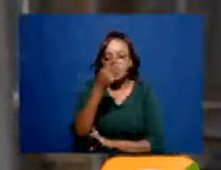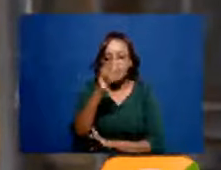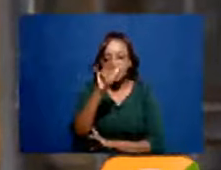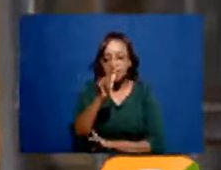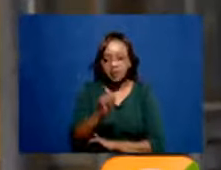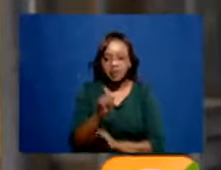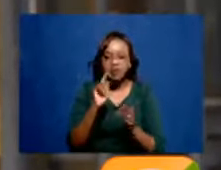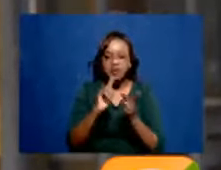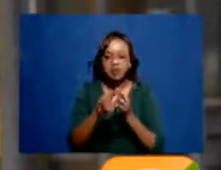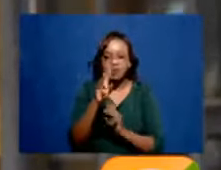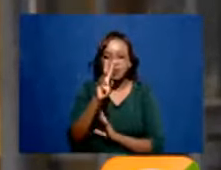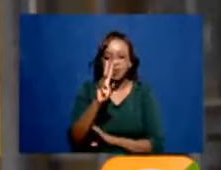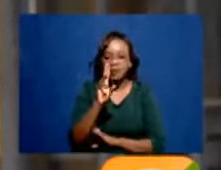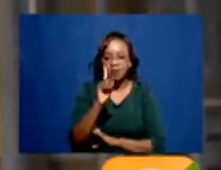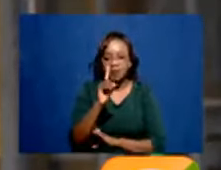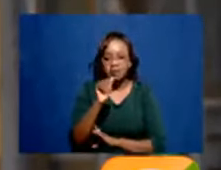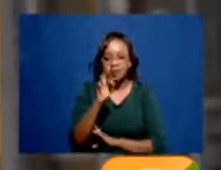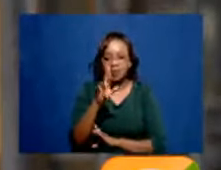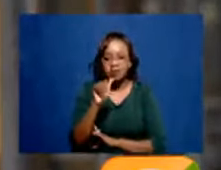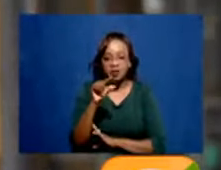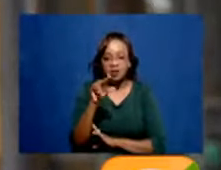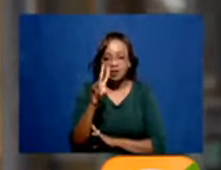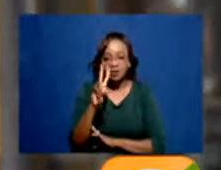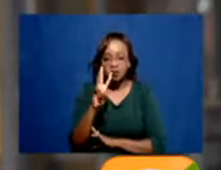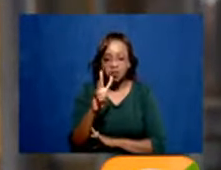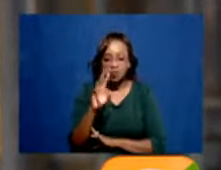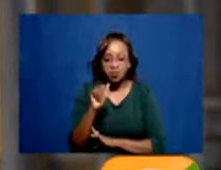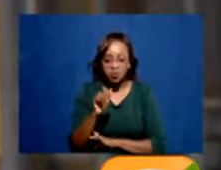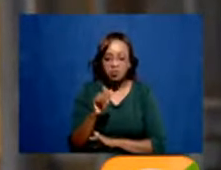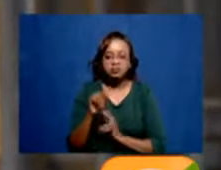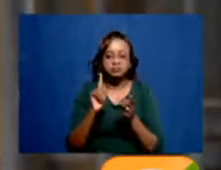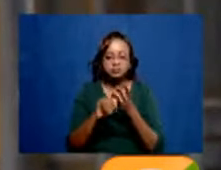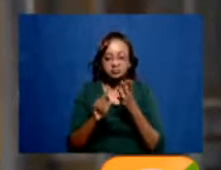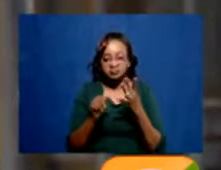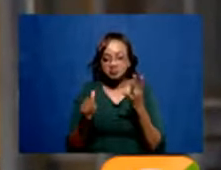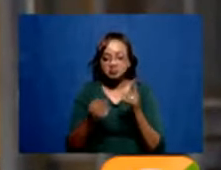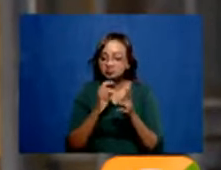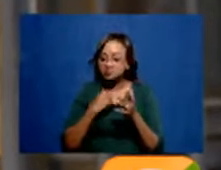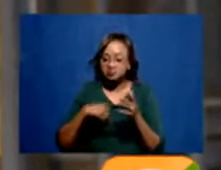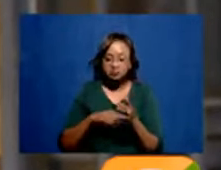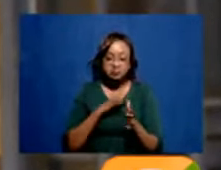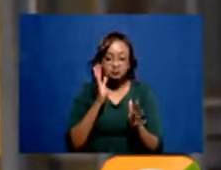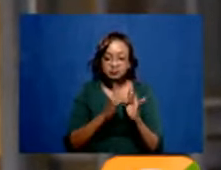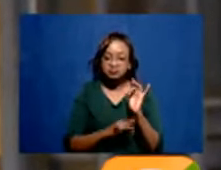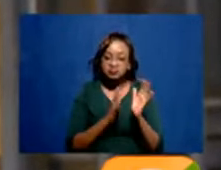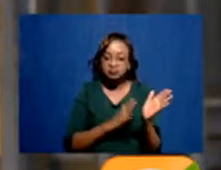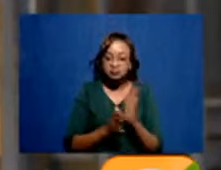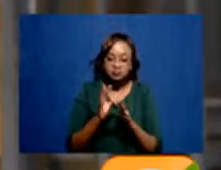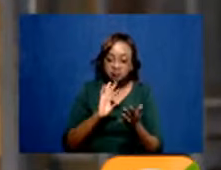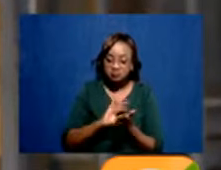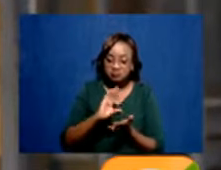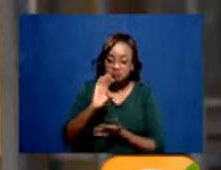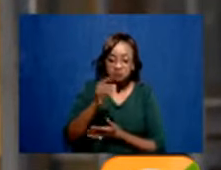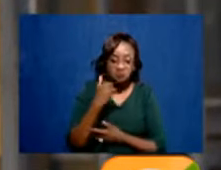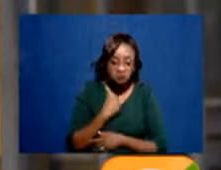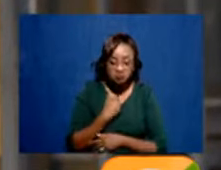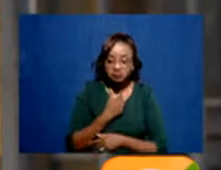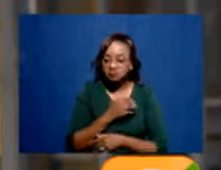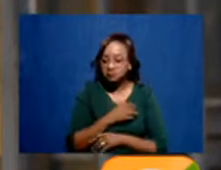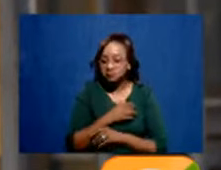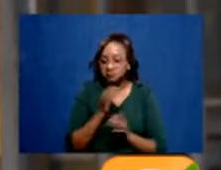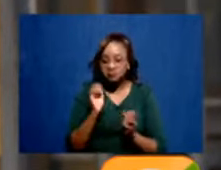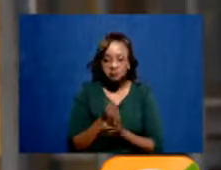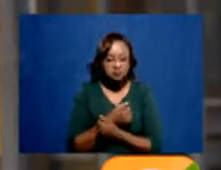one of them, and a number of other constituencies. It means then that we cannot plan for them, the government cannot allocate money to them, you